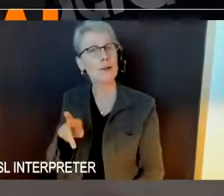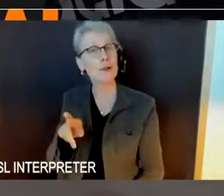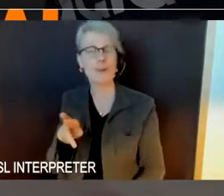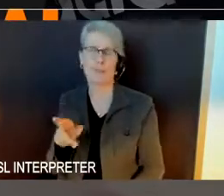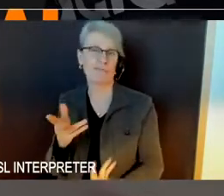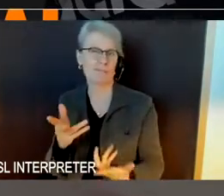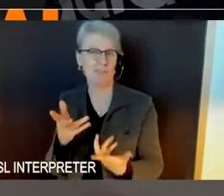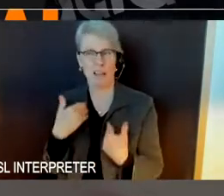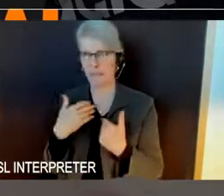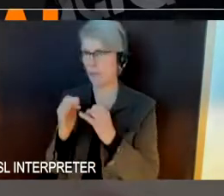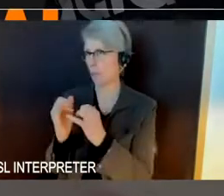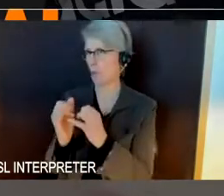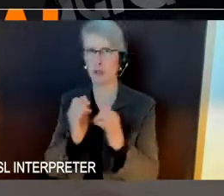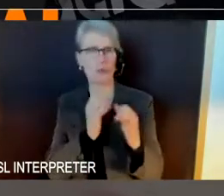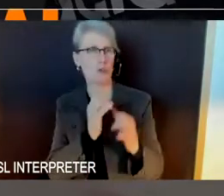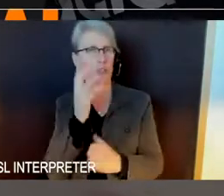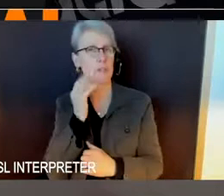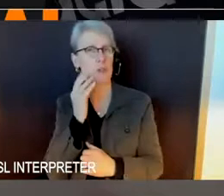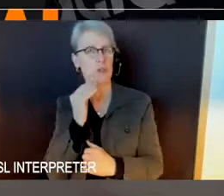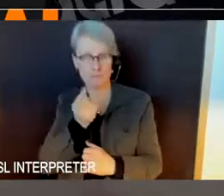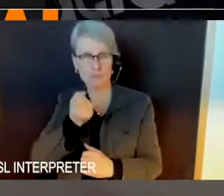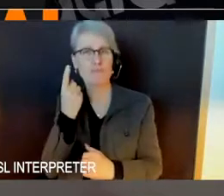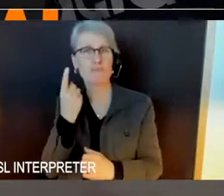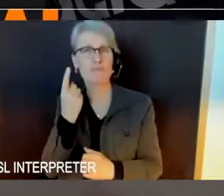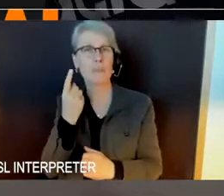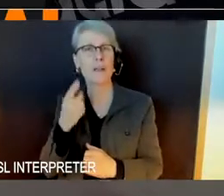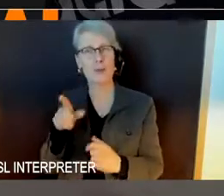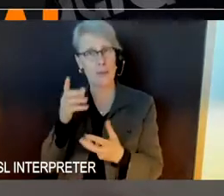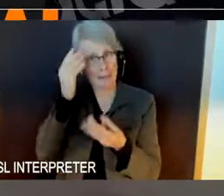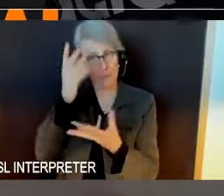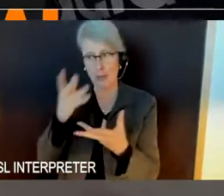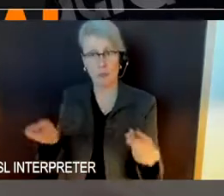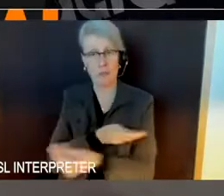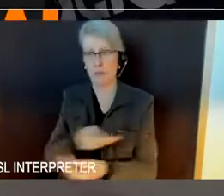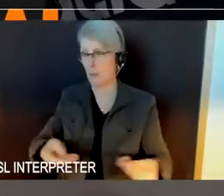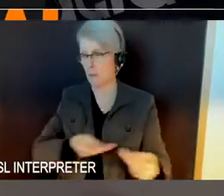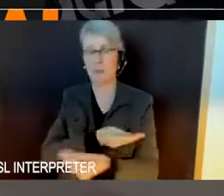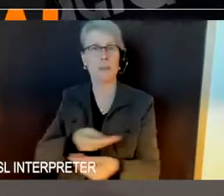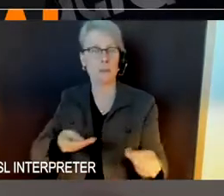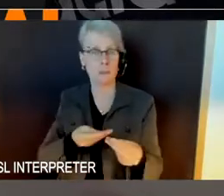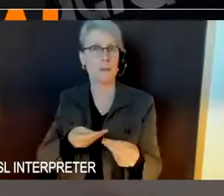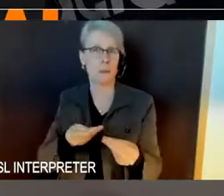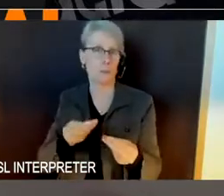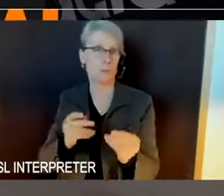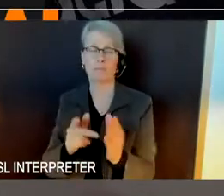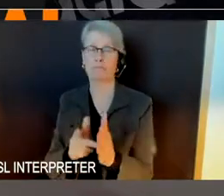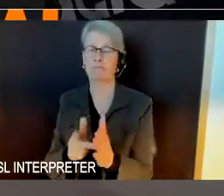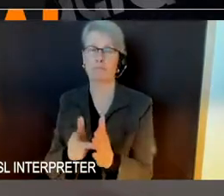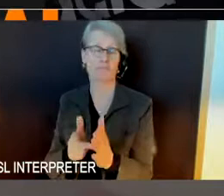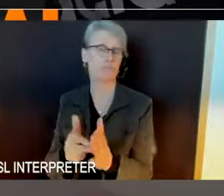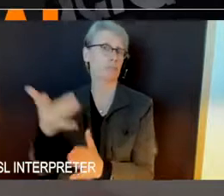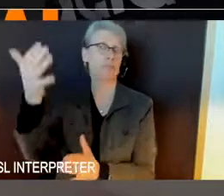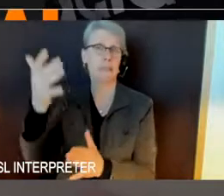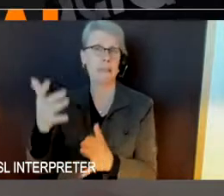Peers have a deep understanding of a shared life of similar experience. And these exchanges amongst peers are